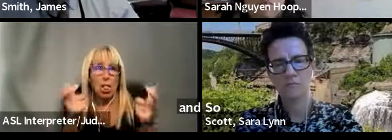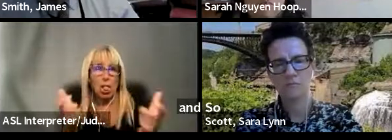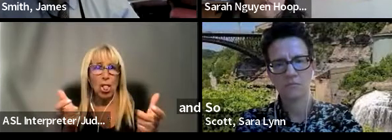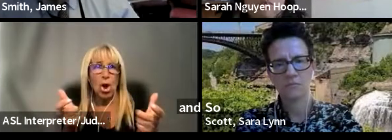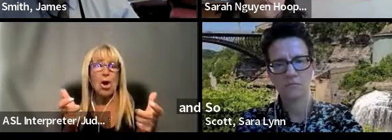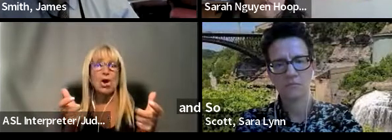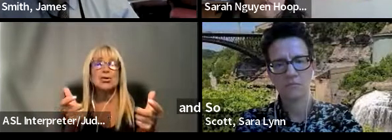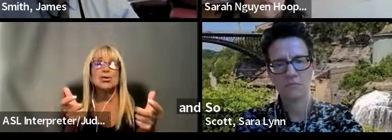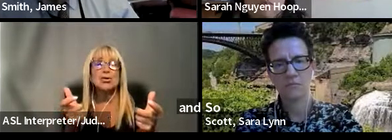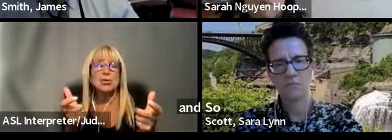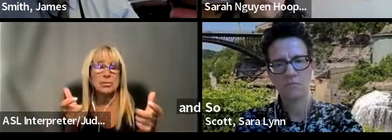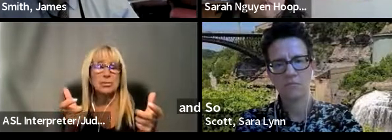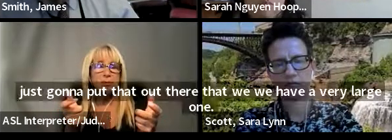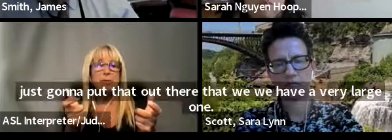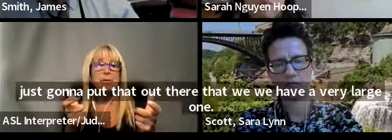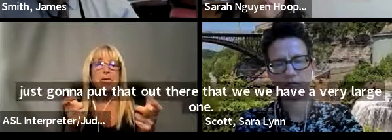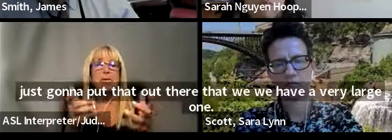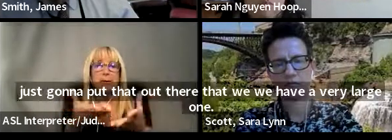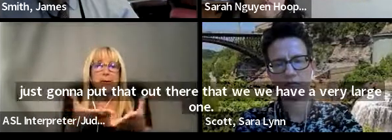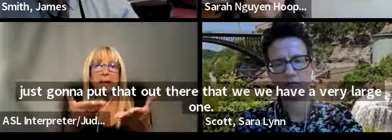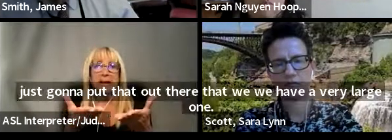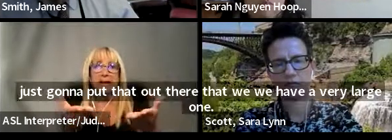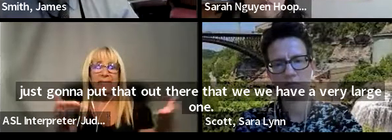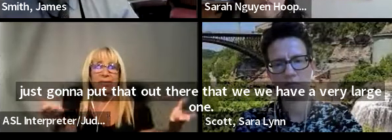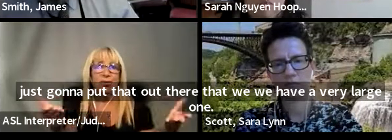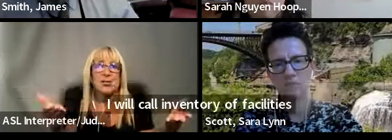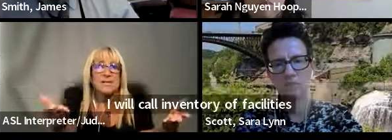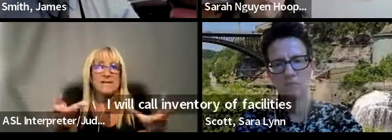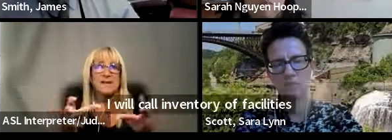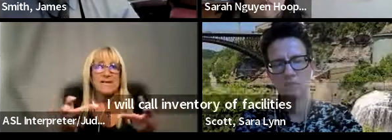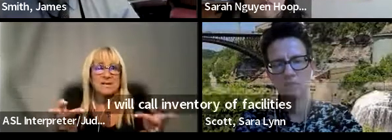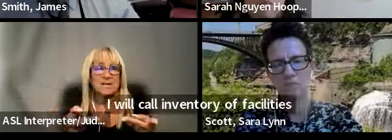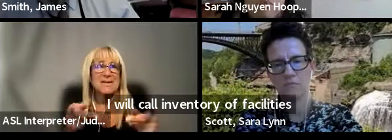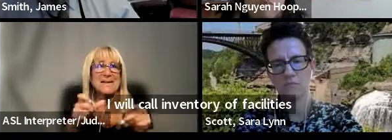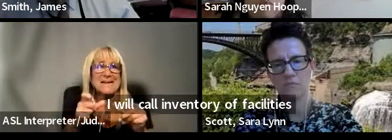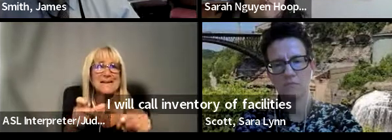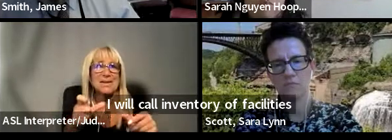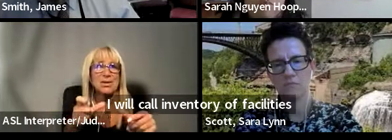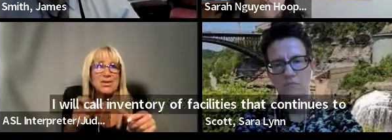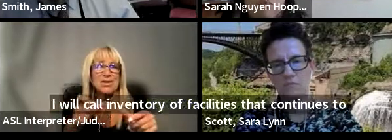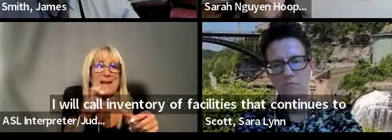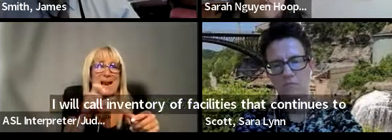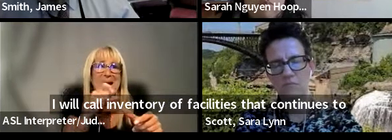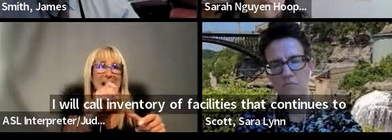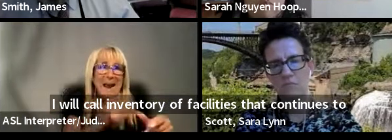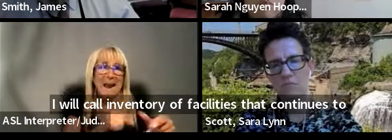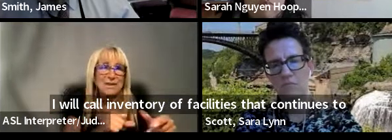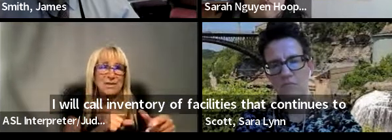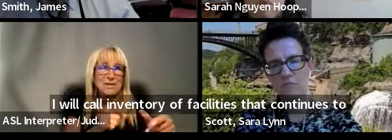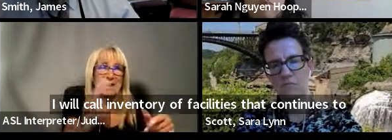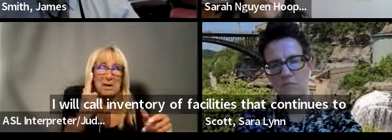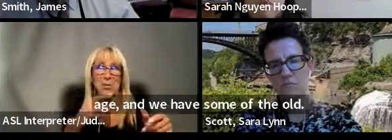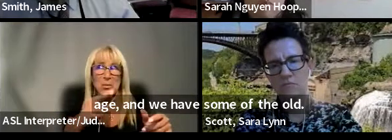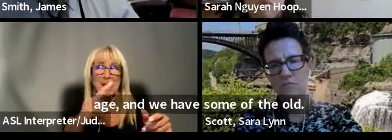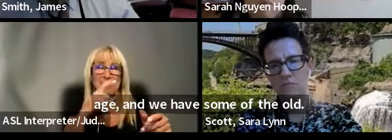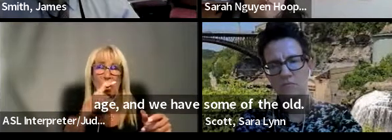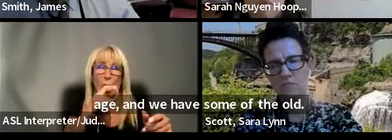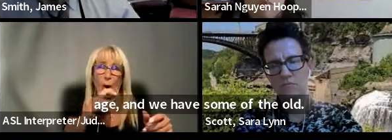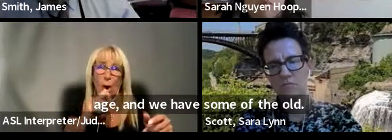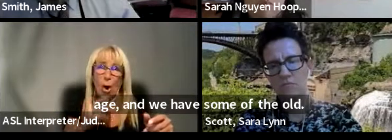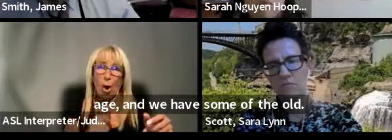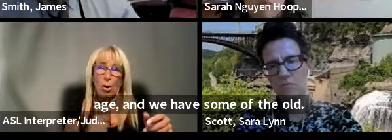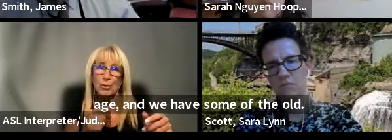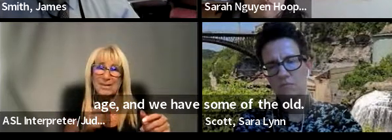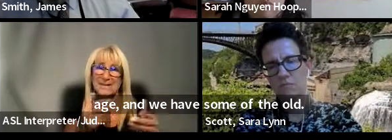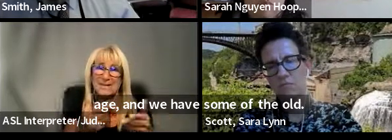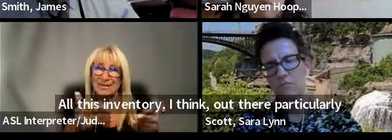inventory of facilities that continues to age, and we have some of the oldest inventory, I think, out there, particularly relative